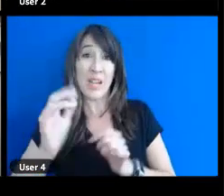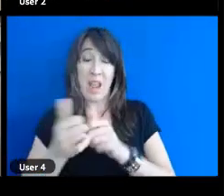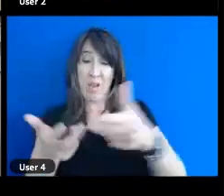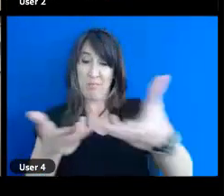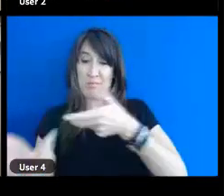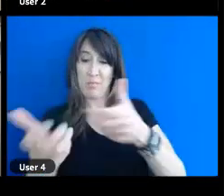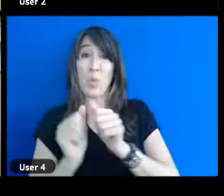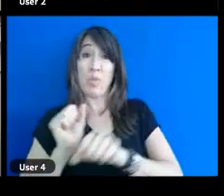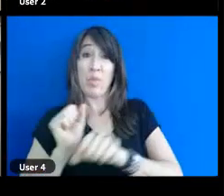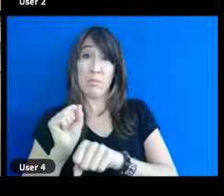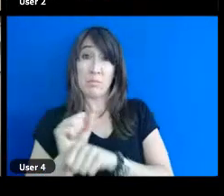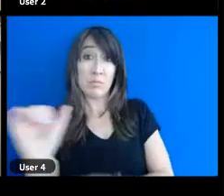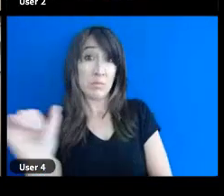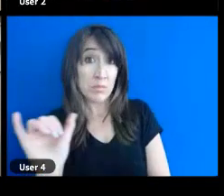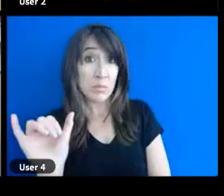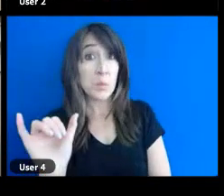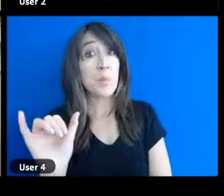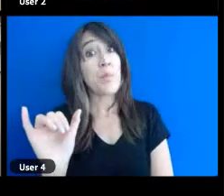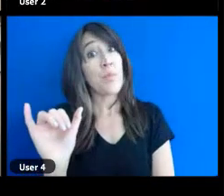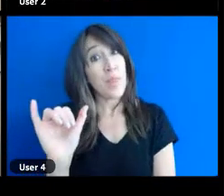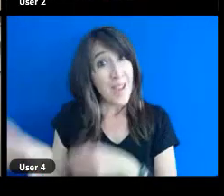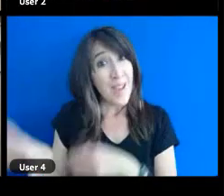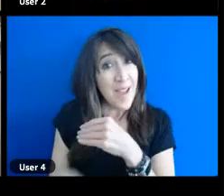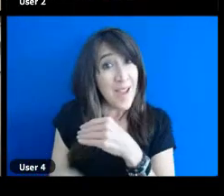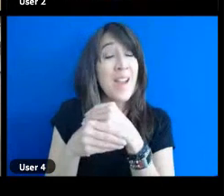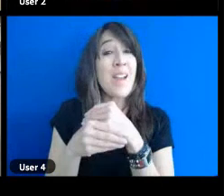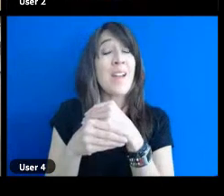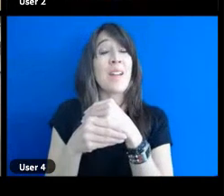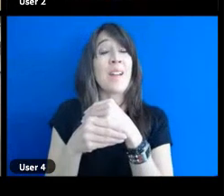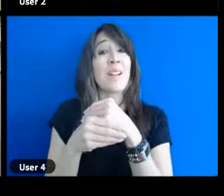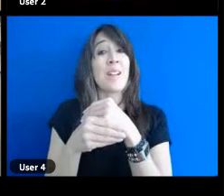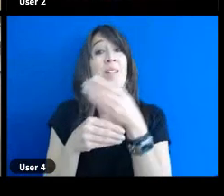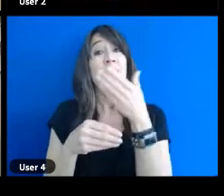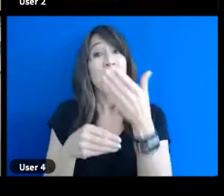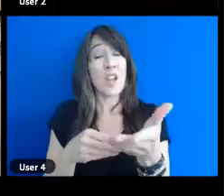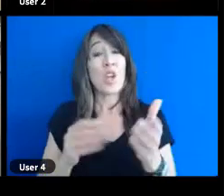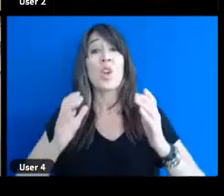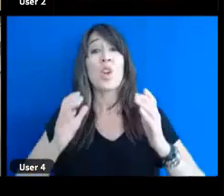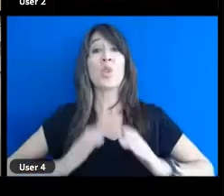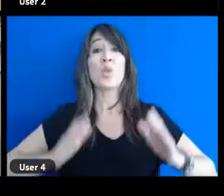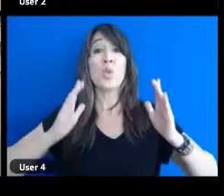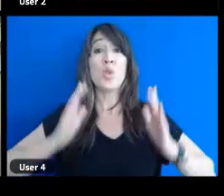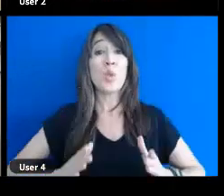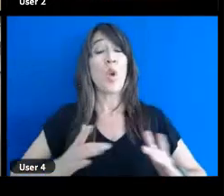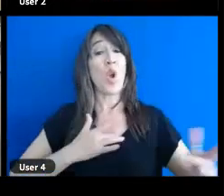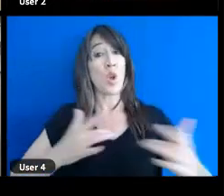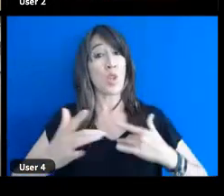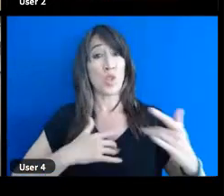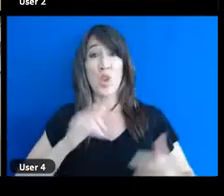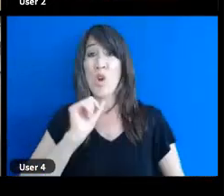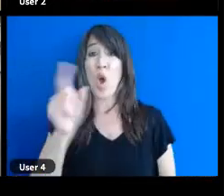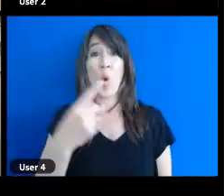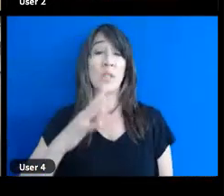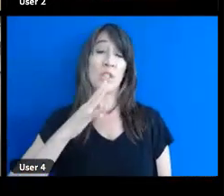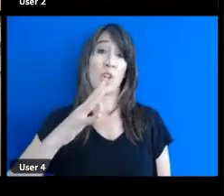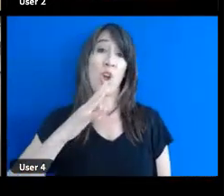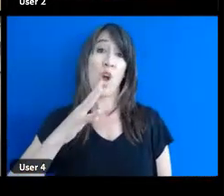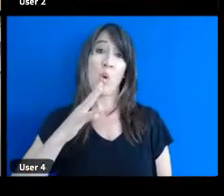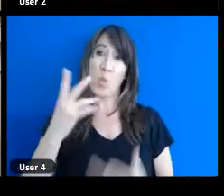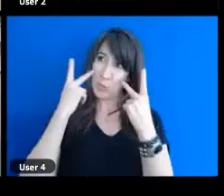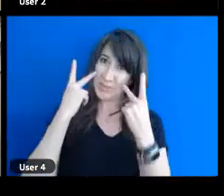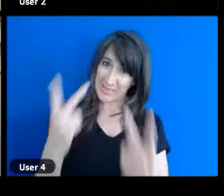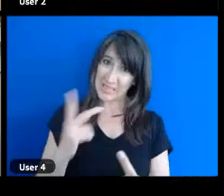treating their employees. Absolutely. And I would also add that consumers are very concerned that it's not just